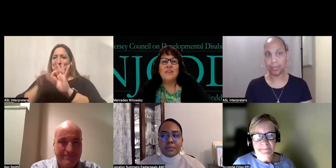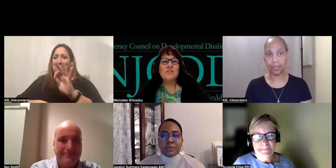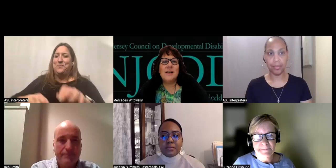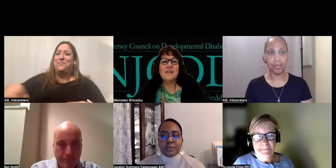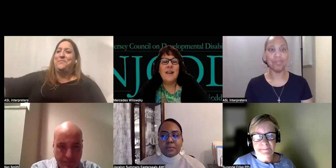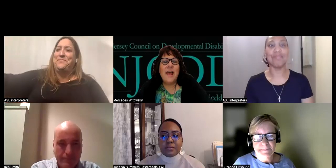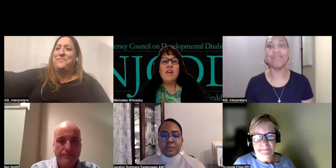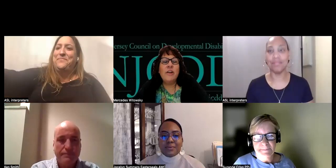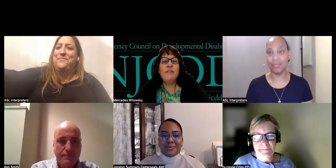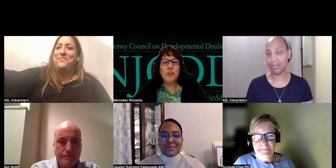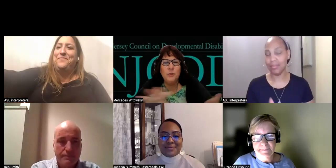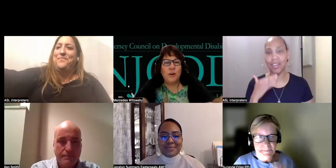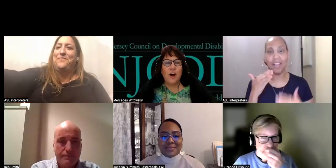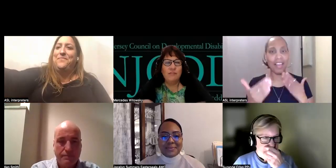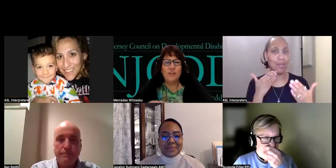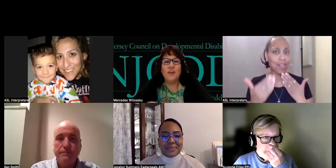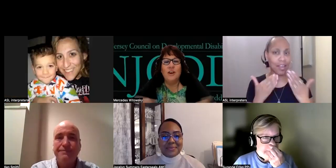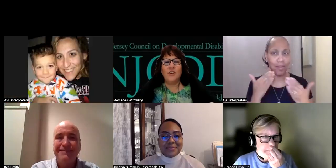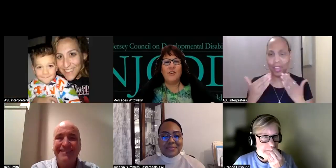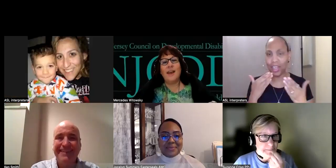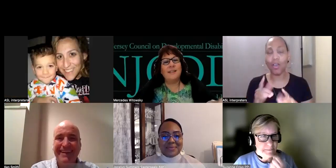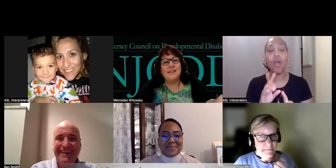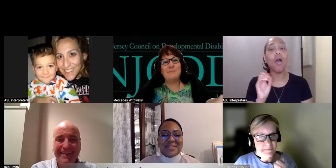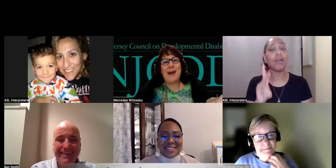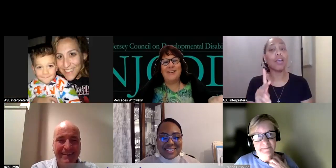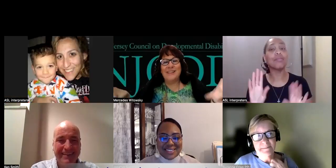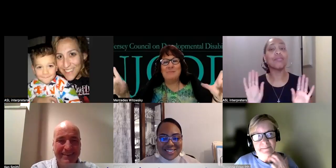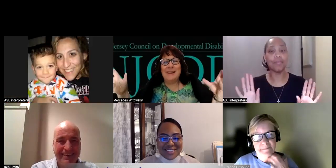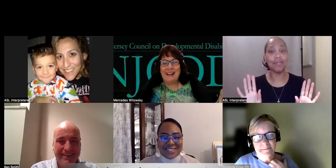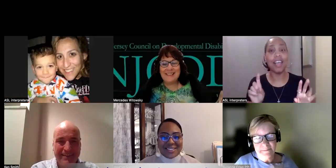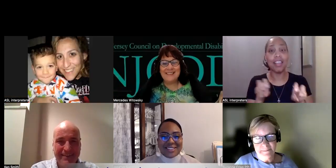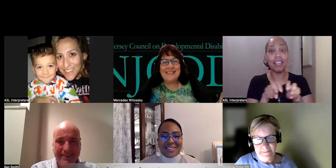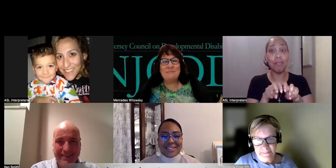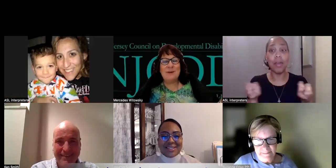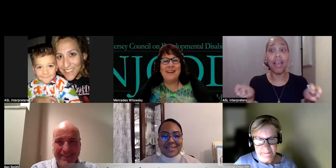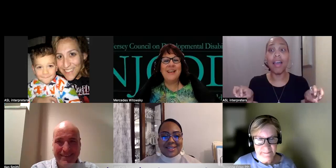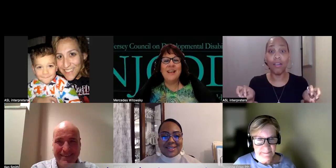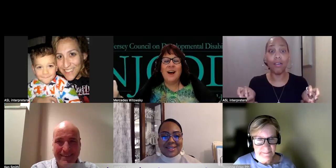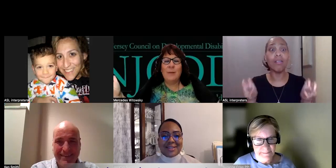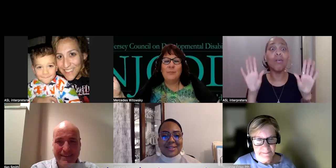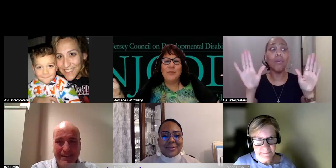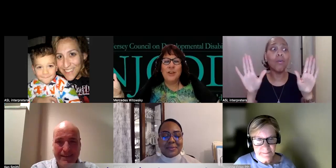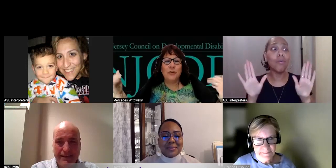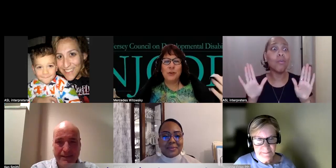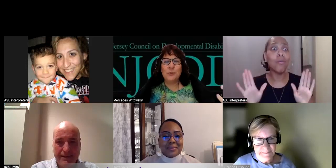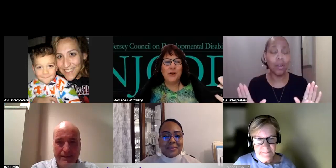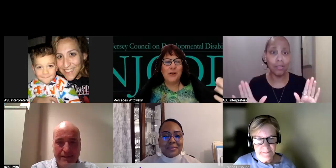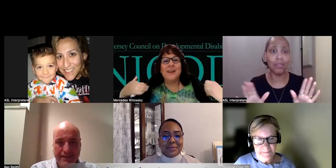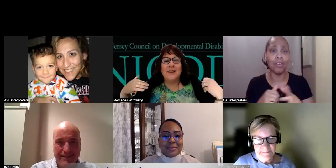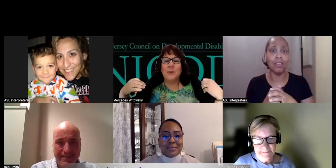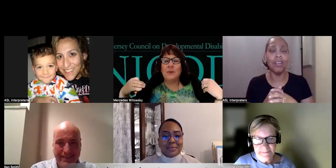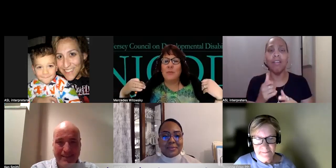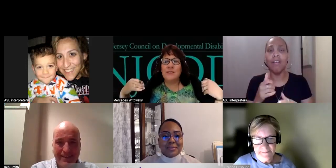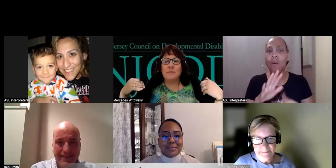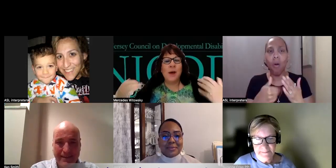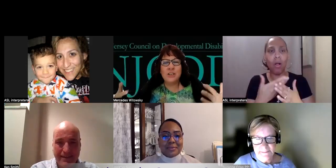Ken. Thank you, Jocelyn. And none of you are off the hook, okay? This panel has been excellent, but your good work